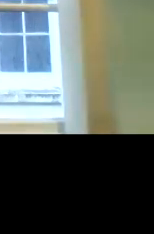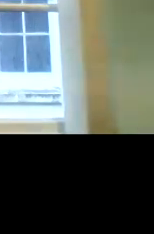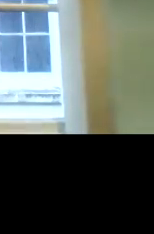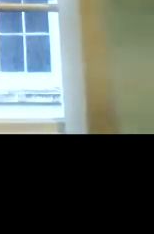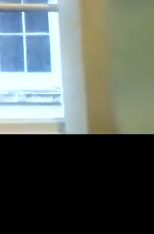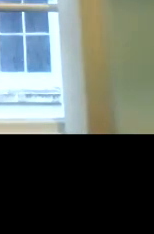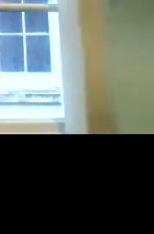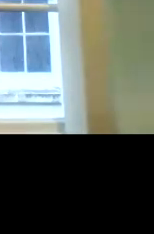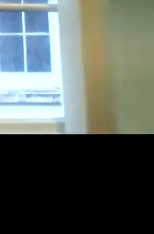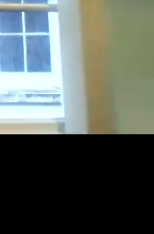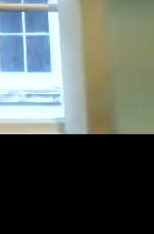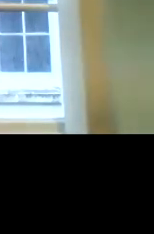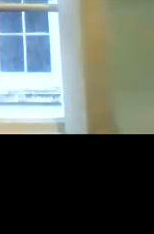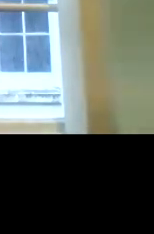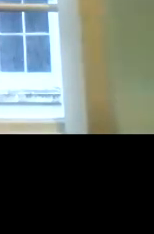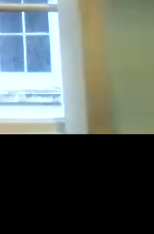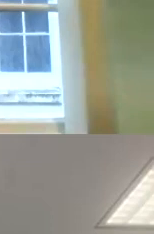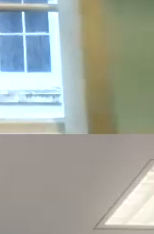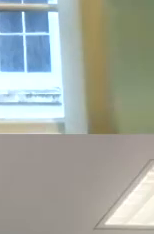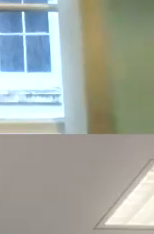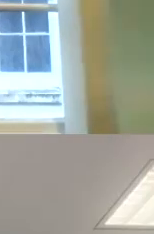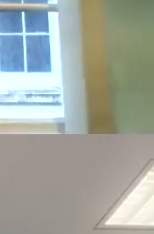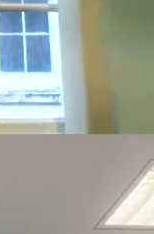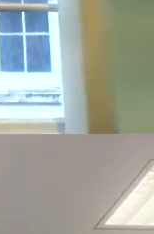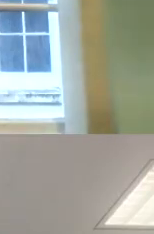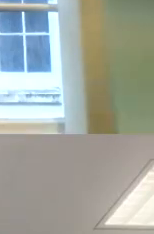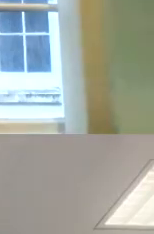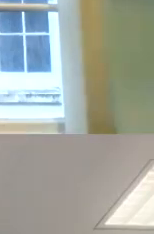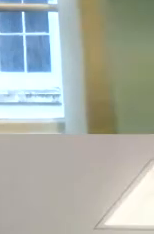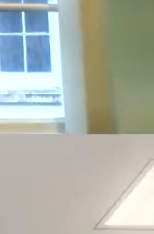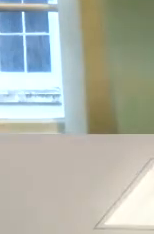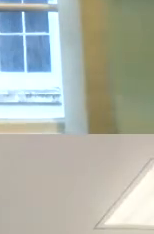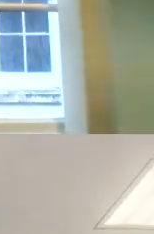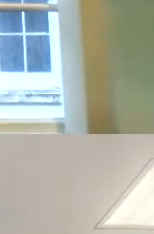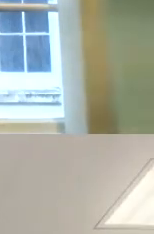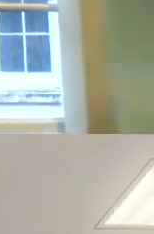the Julie's side of things. Julie, would you be okay to answer that one?